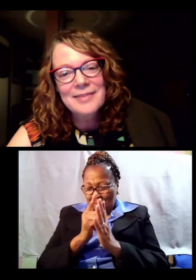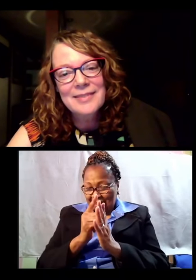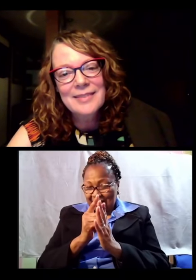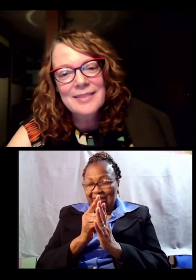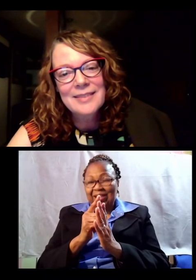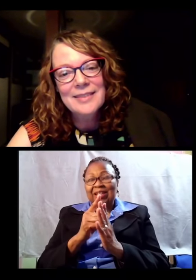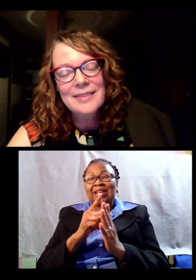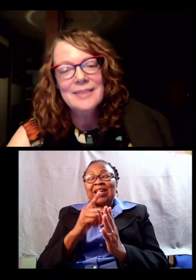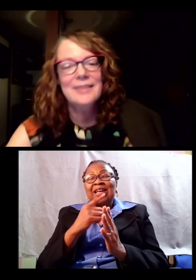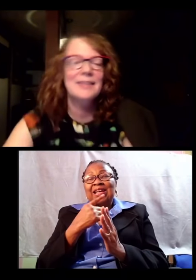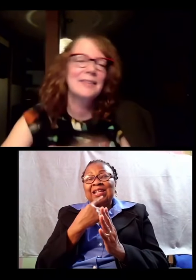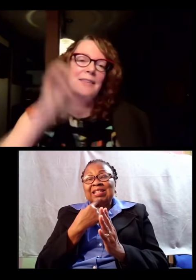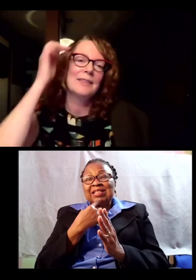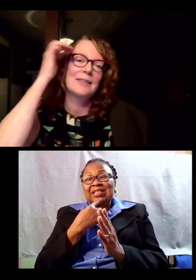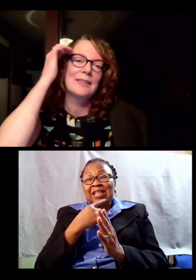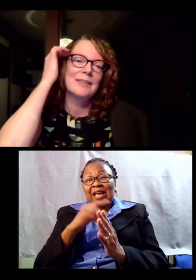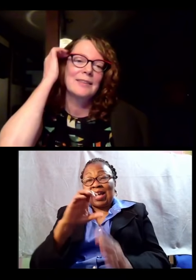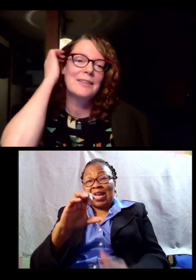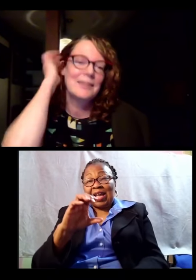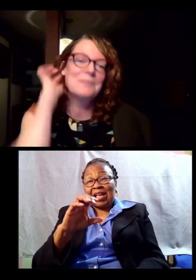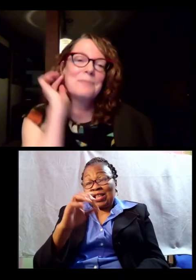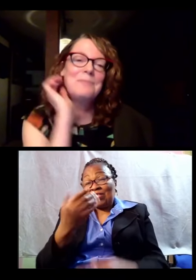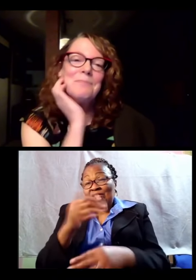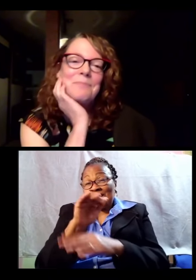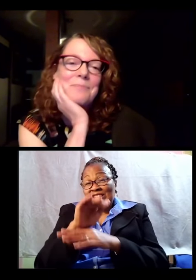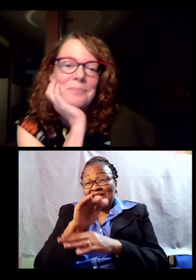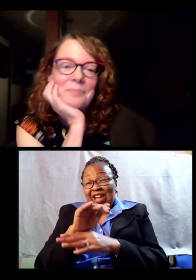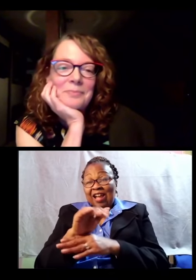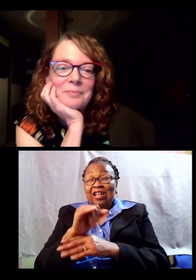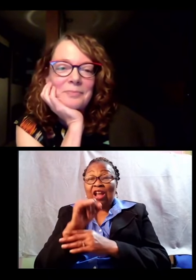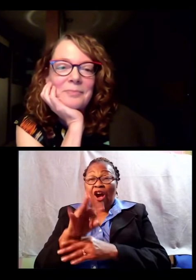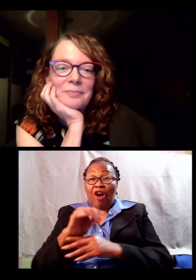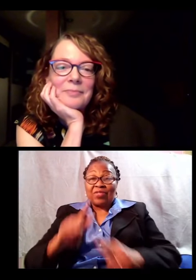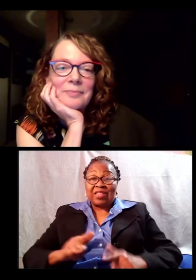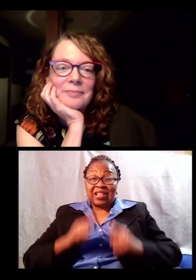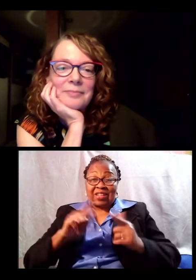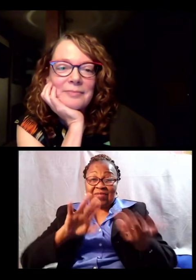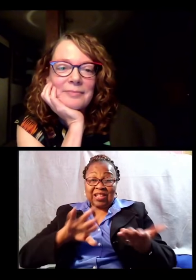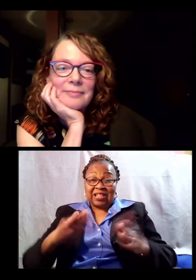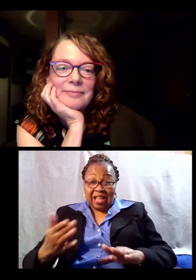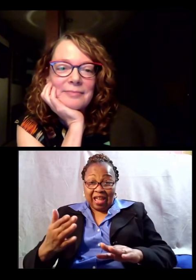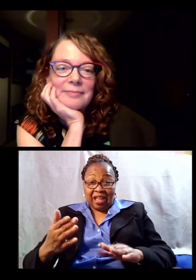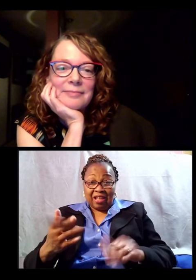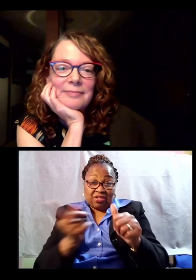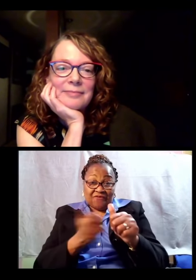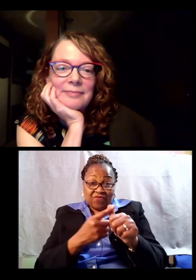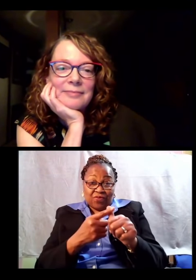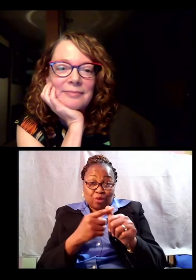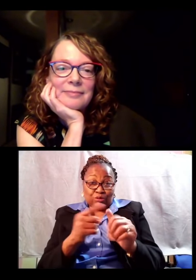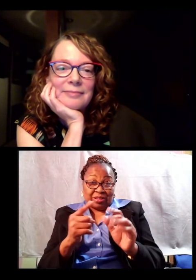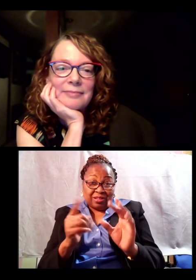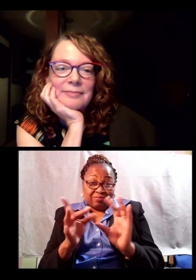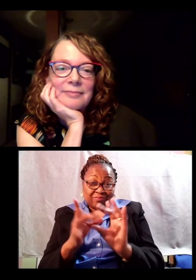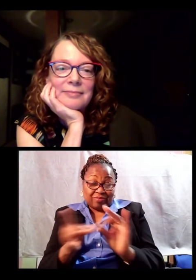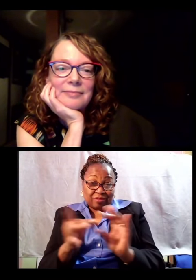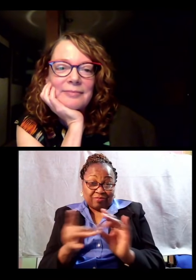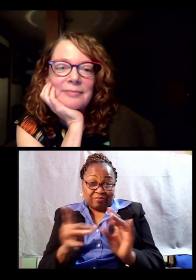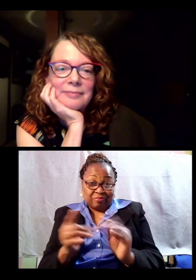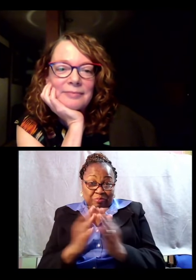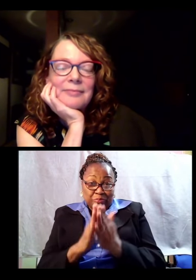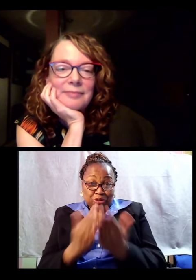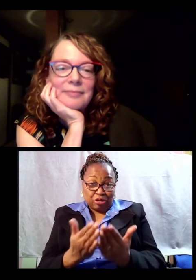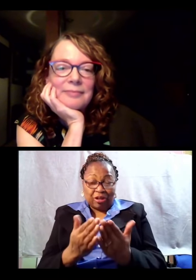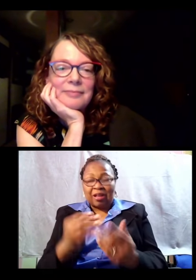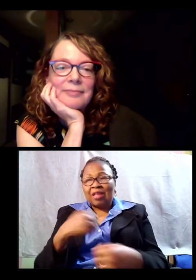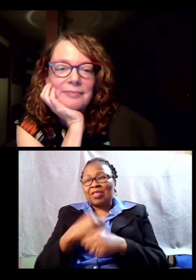of course, is Night of the Living Dead original version, which I think they made for some paltry